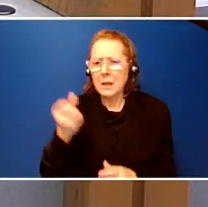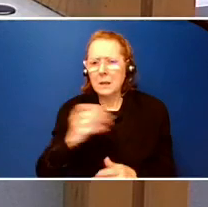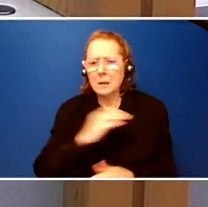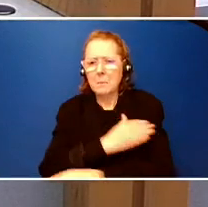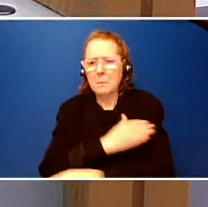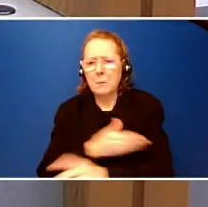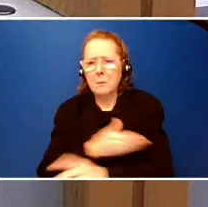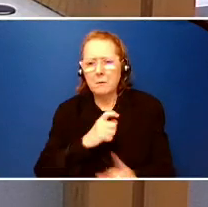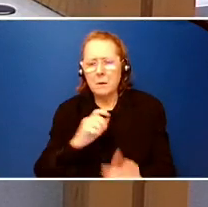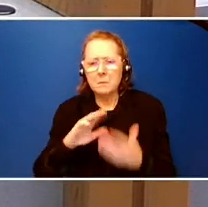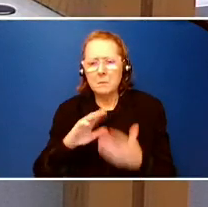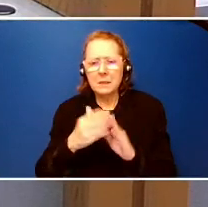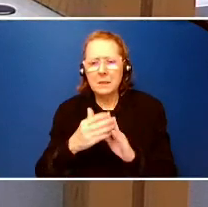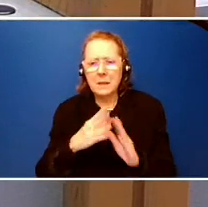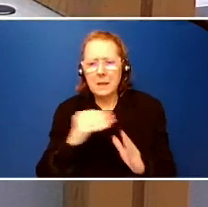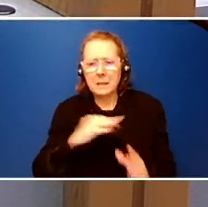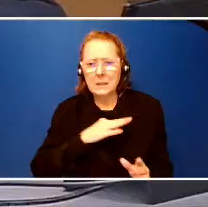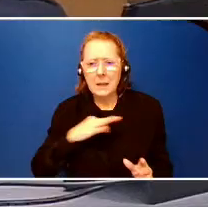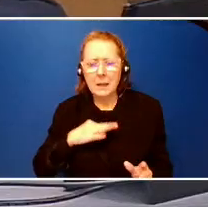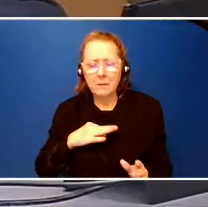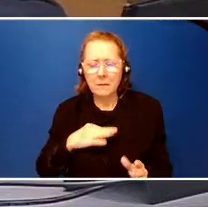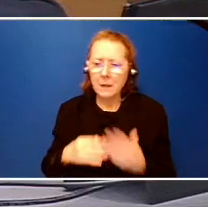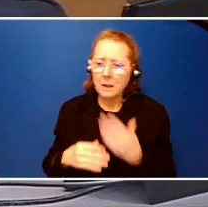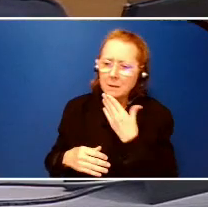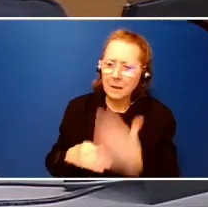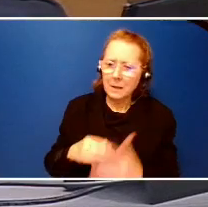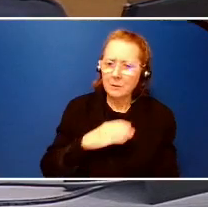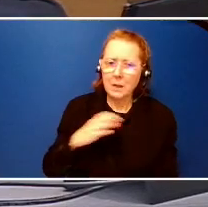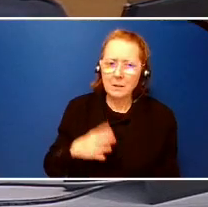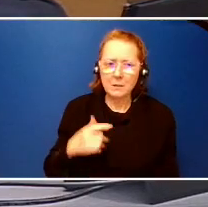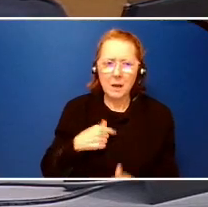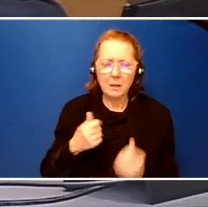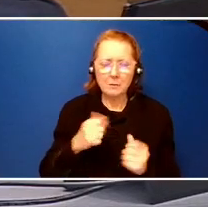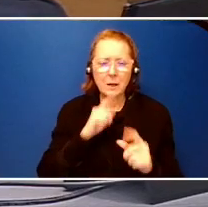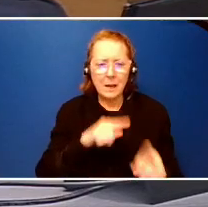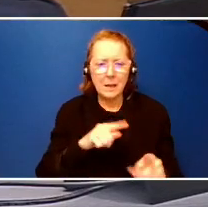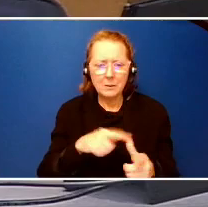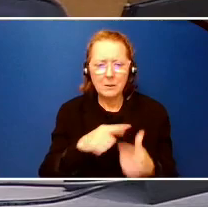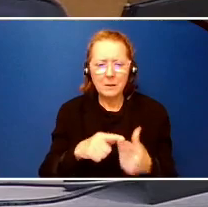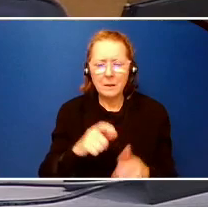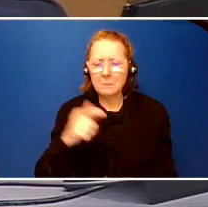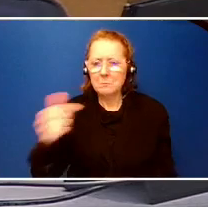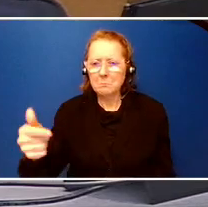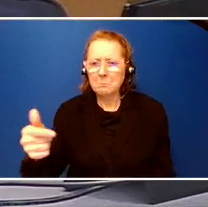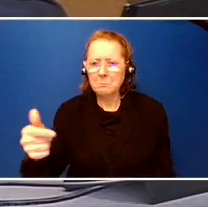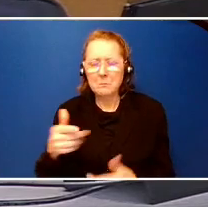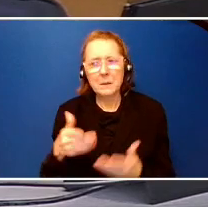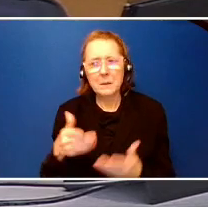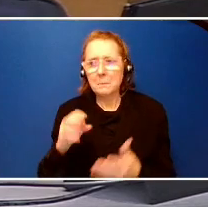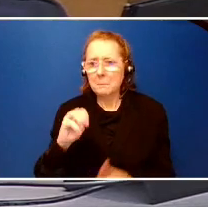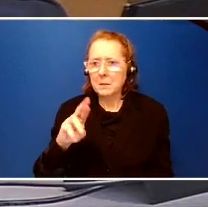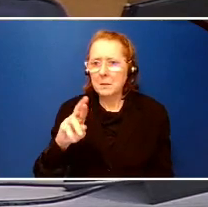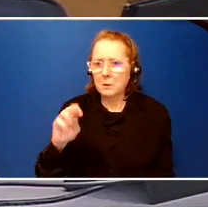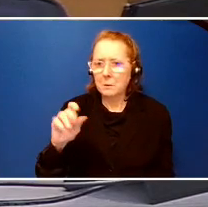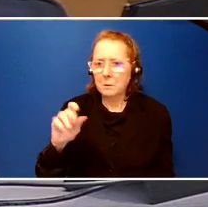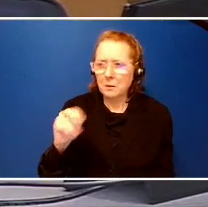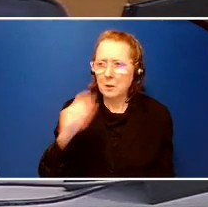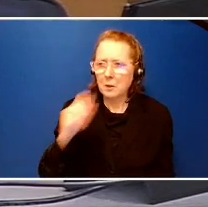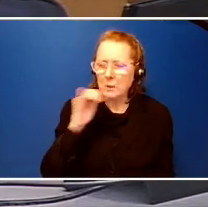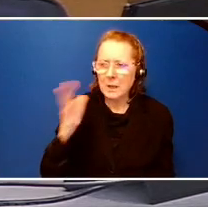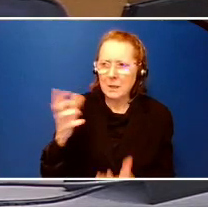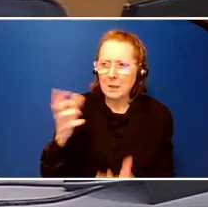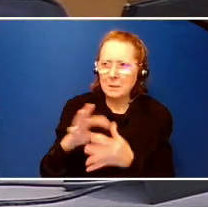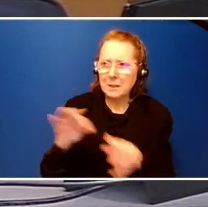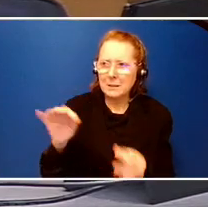staff. Thank you, Councilor. I'll give that a shot and then probably turn it over to maybe, I see Mr. Martin looking like he wants to say something,